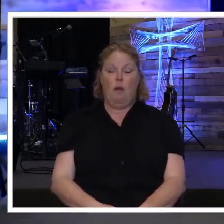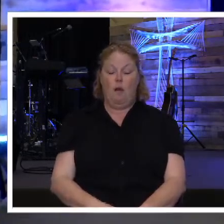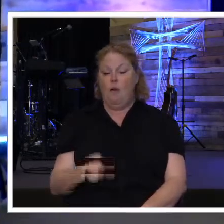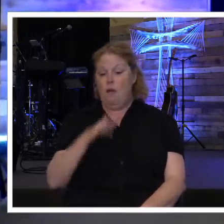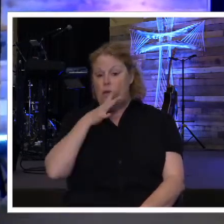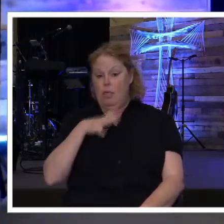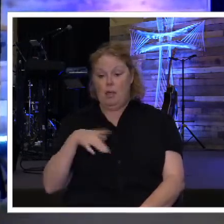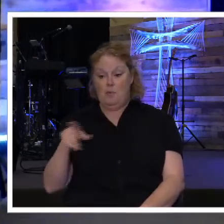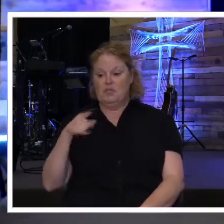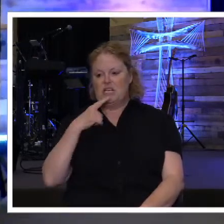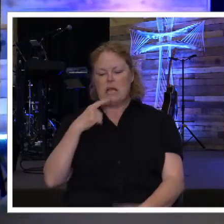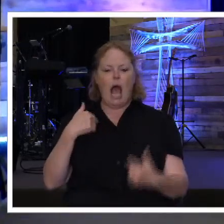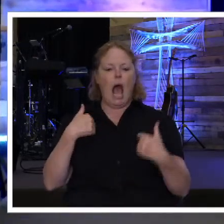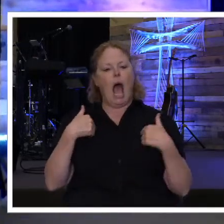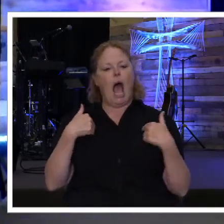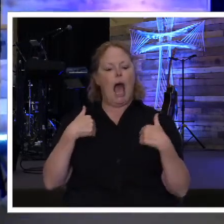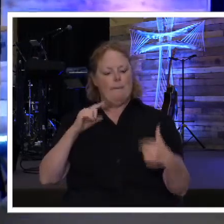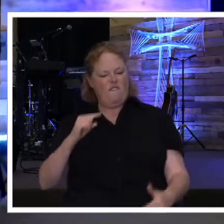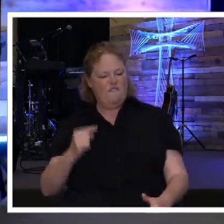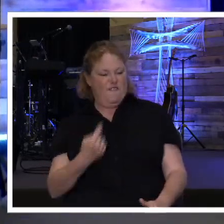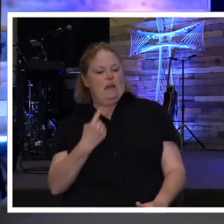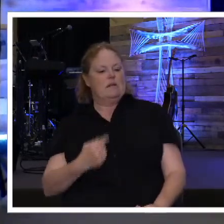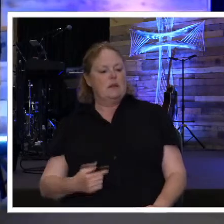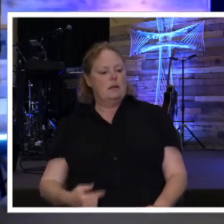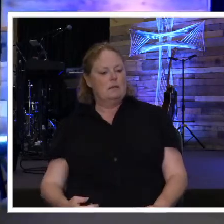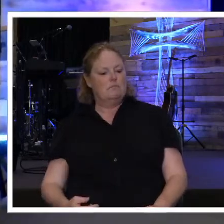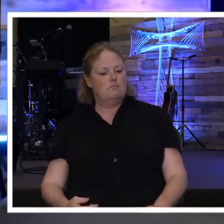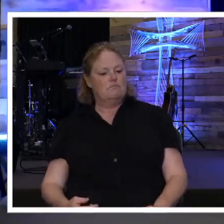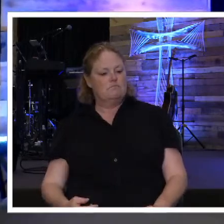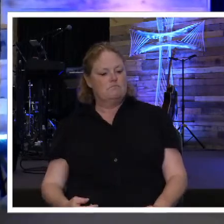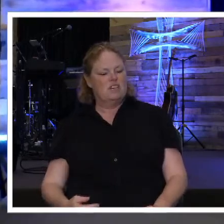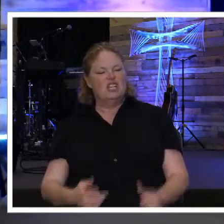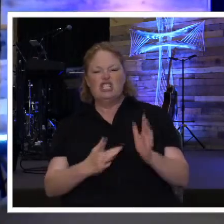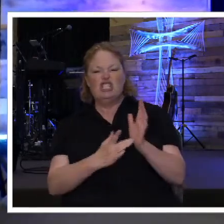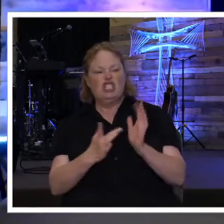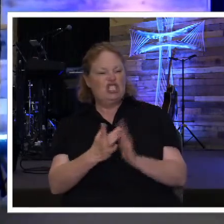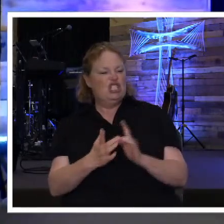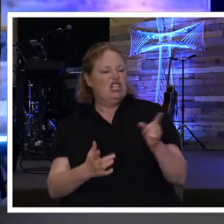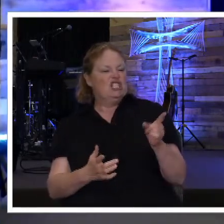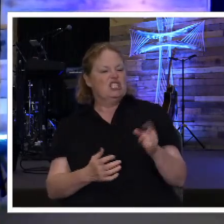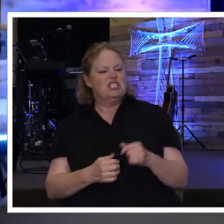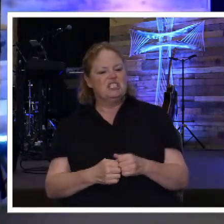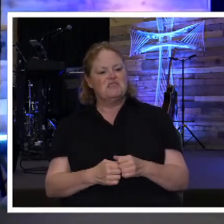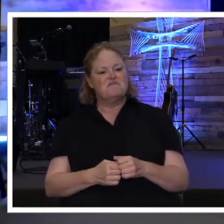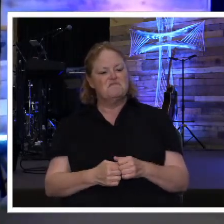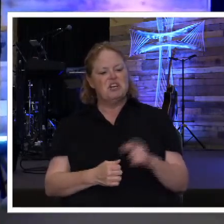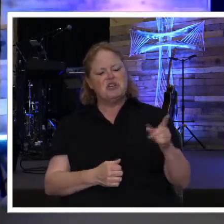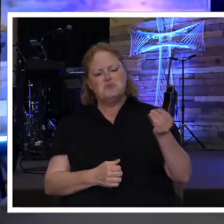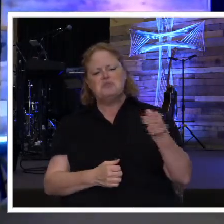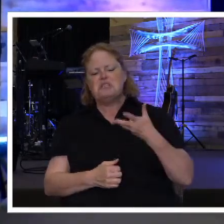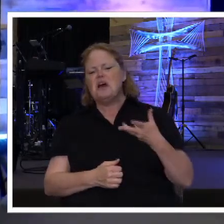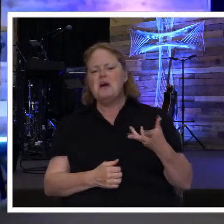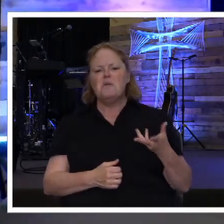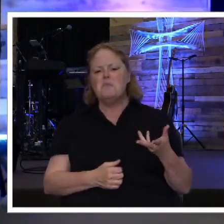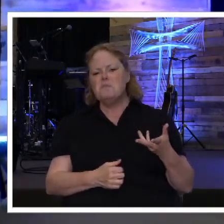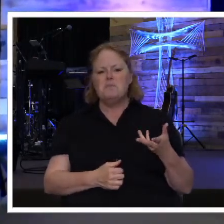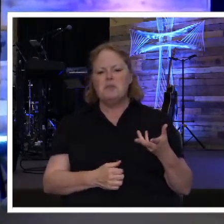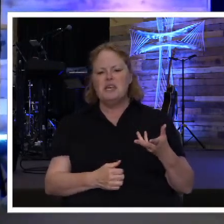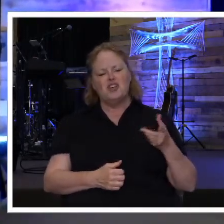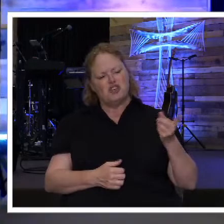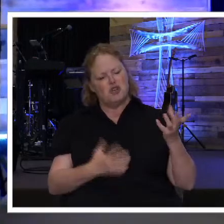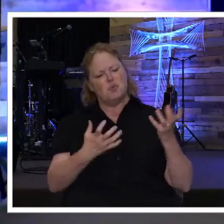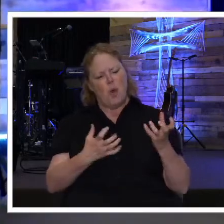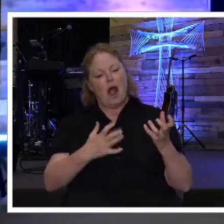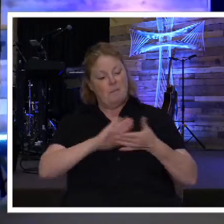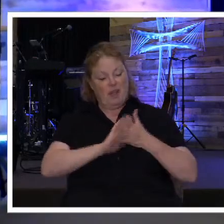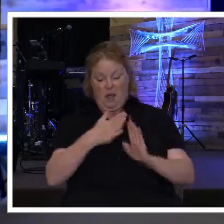saying, "I am offended, Jesus, when you tell me that you want to